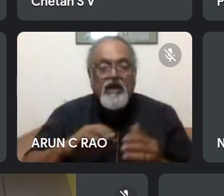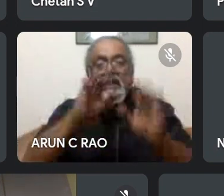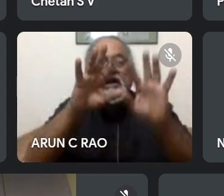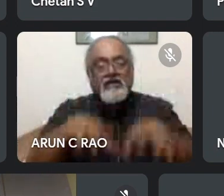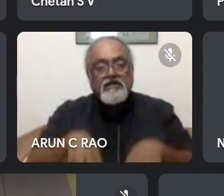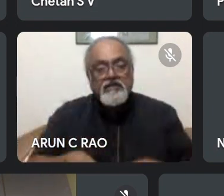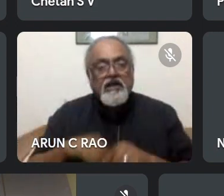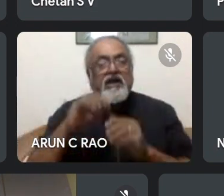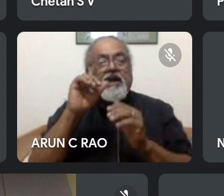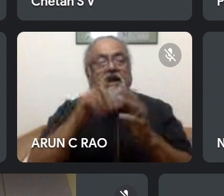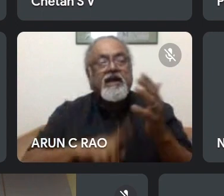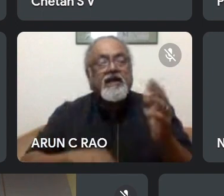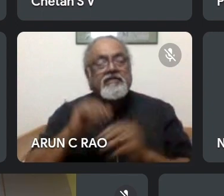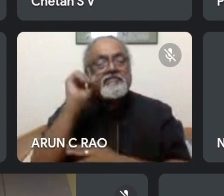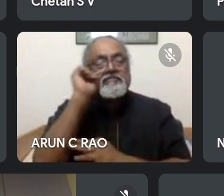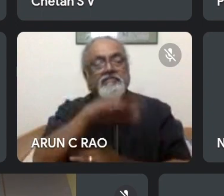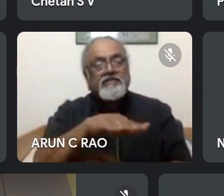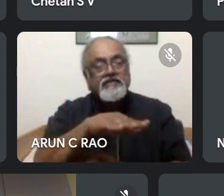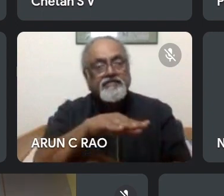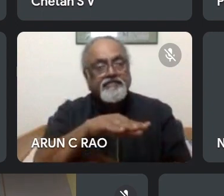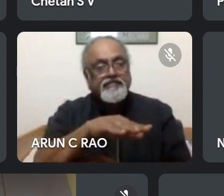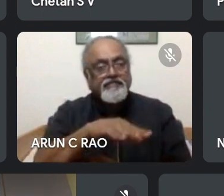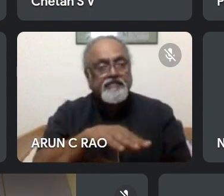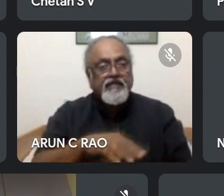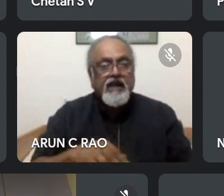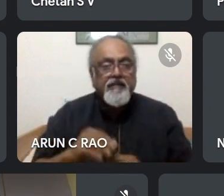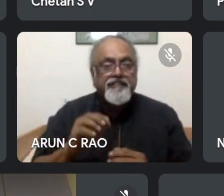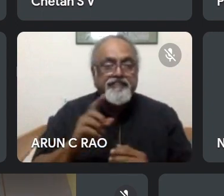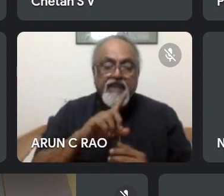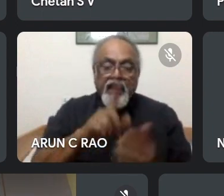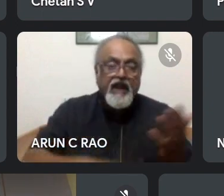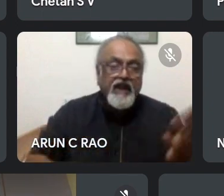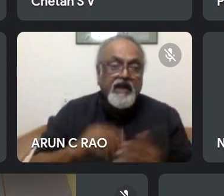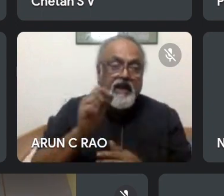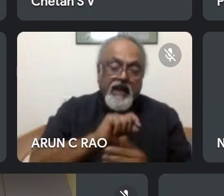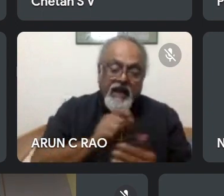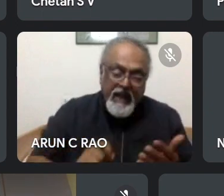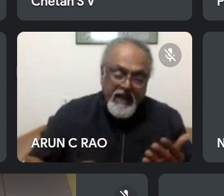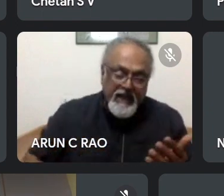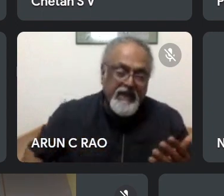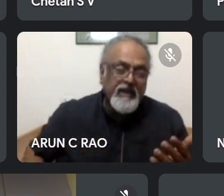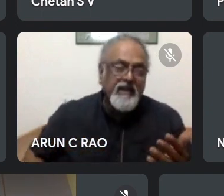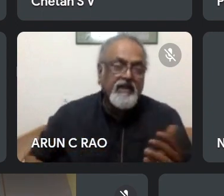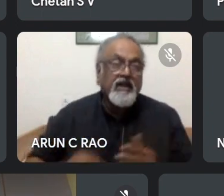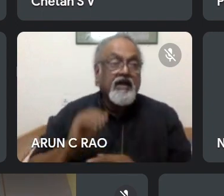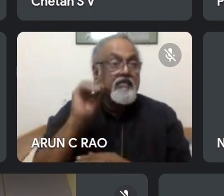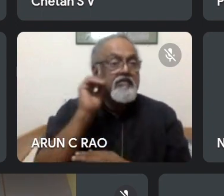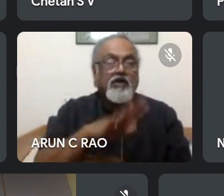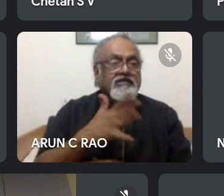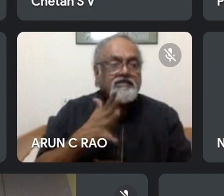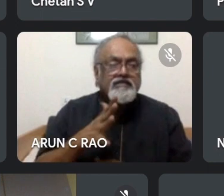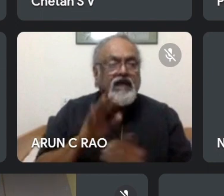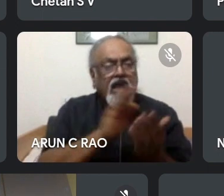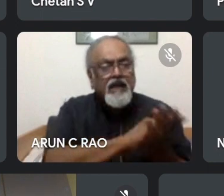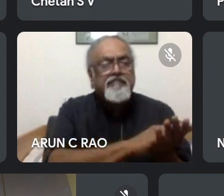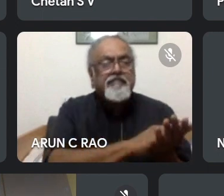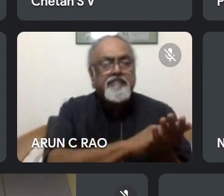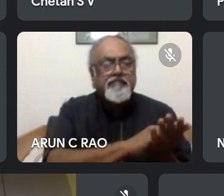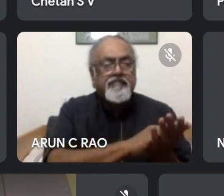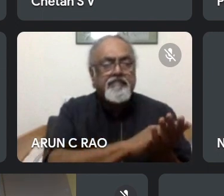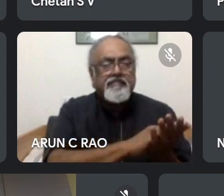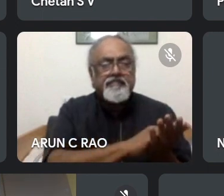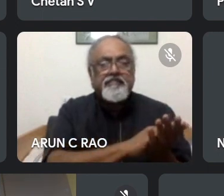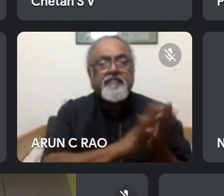her. And I used to just keep it somewhere. But the fact that I was just writing it felt like it made me feel like I was talking to